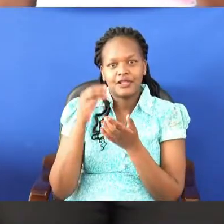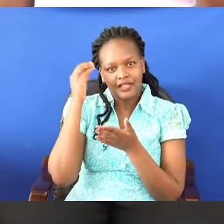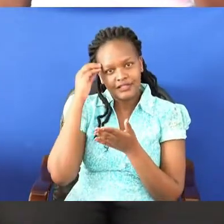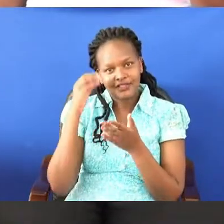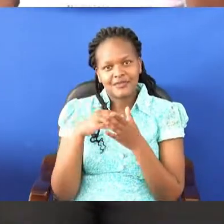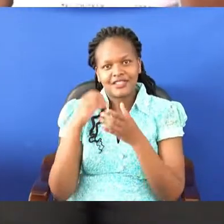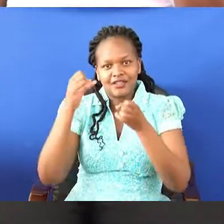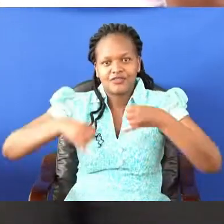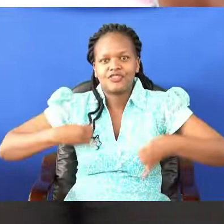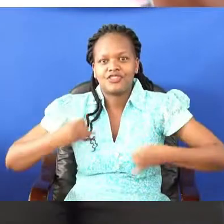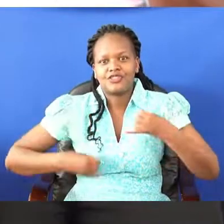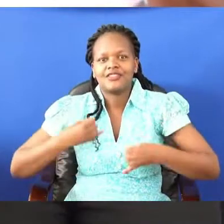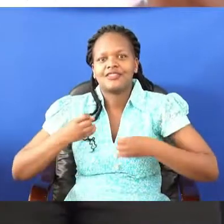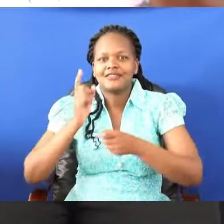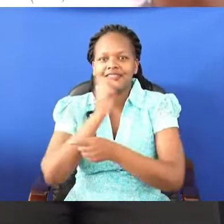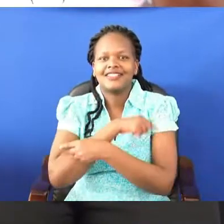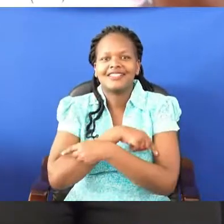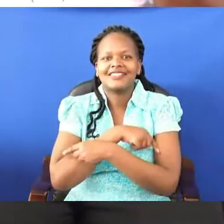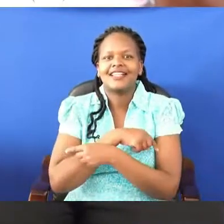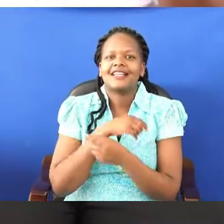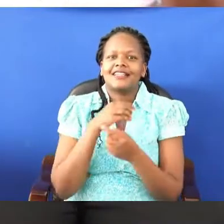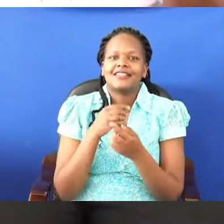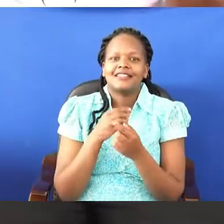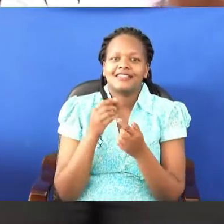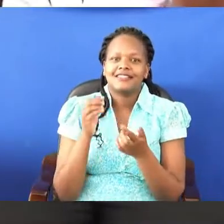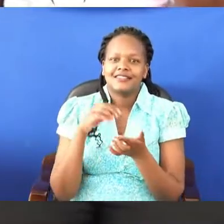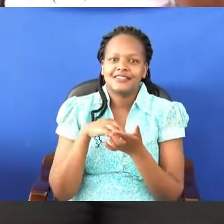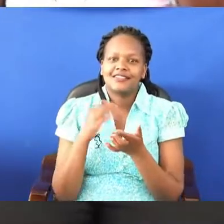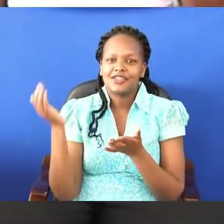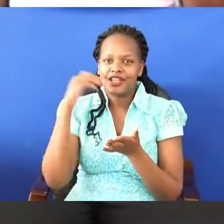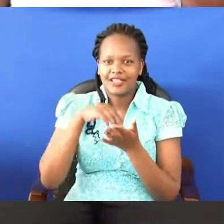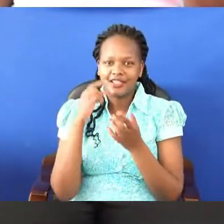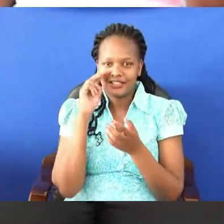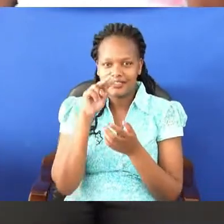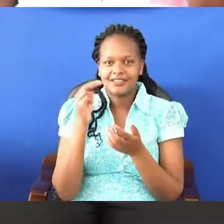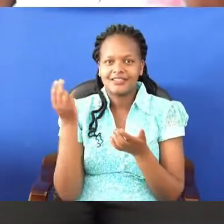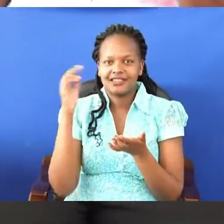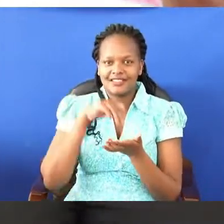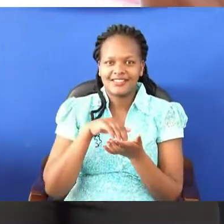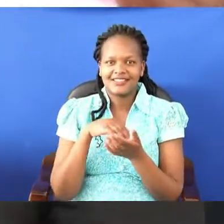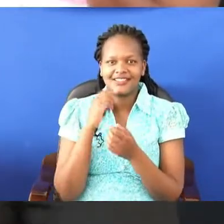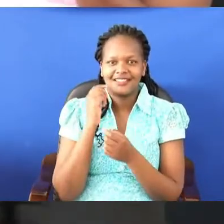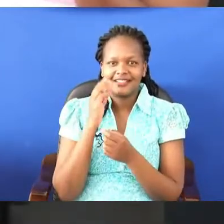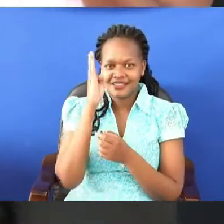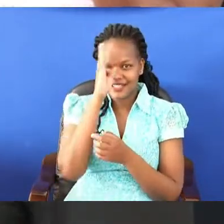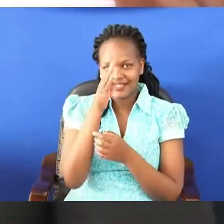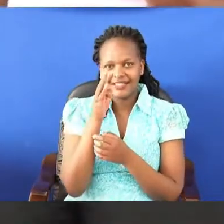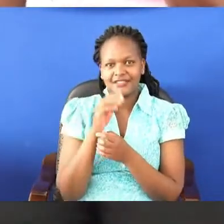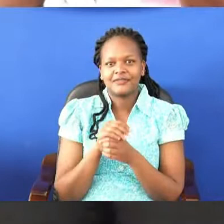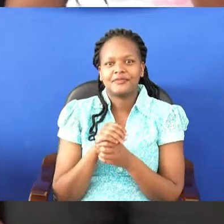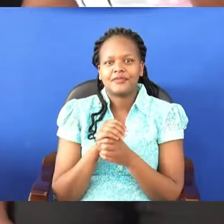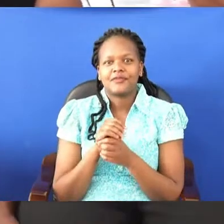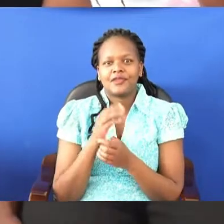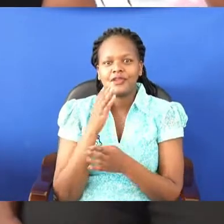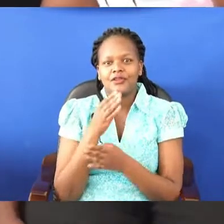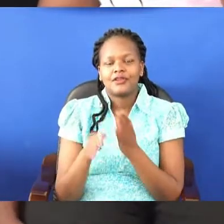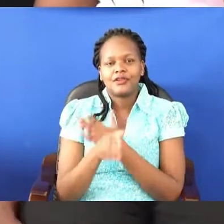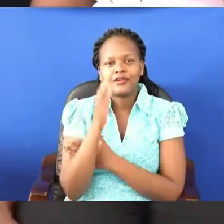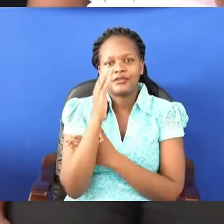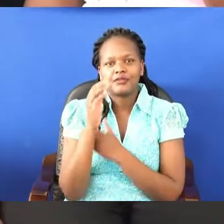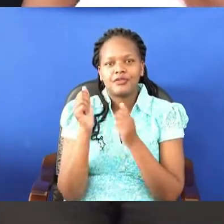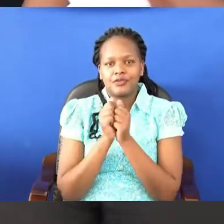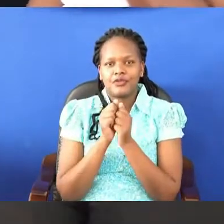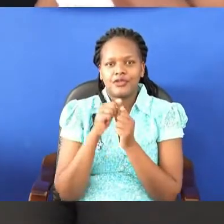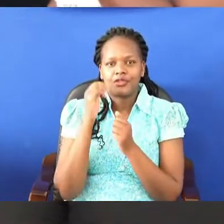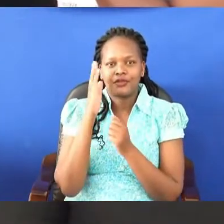We hope you have enjoyed today's session, and we'll see you again next Sunday, God willing. I'm going to ask Kiki to close with a word of